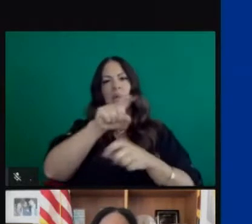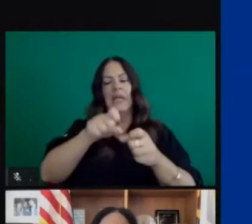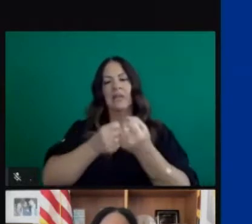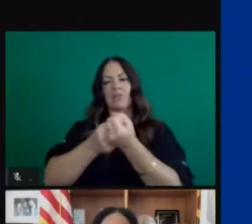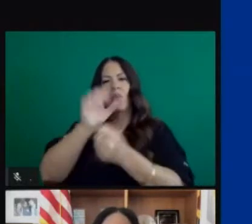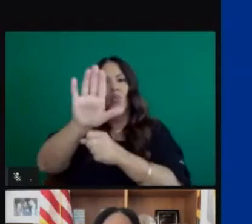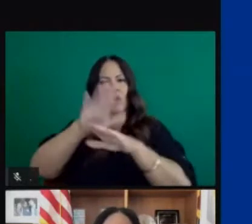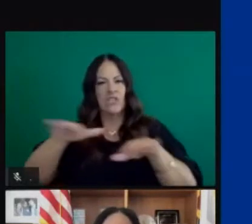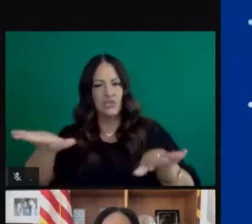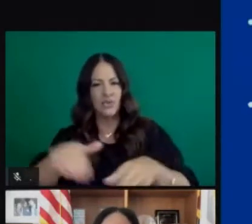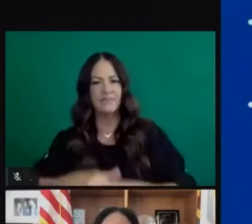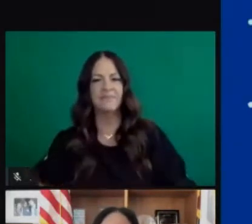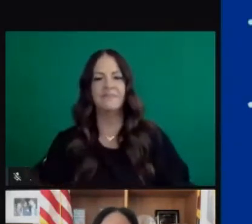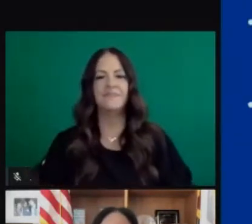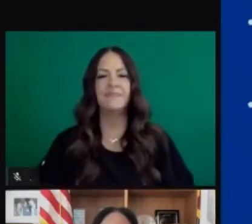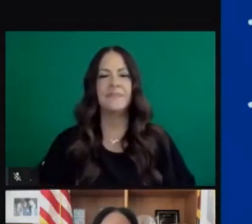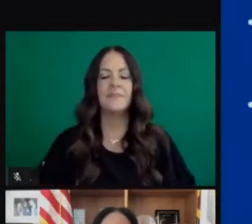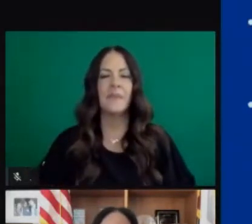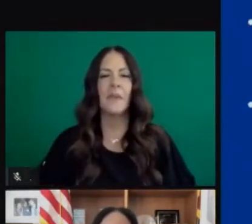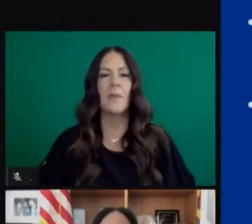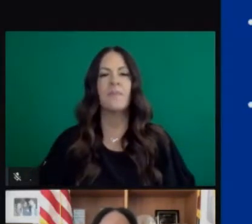Next slide.